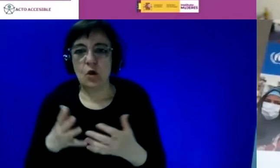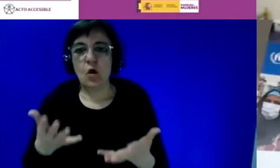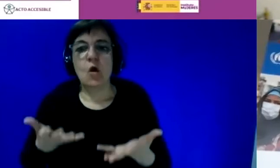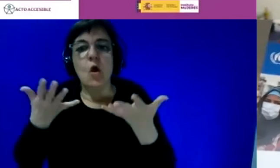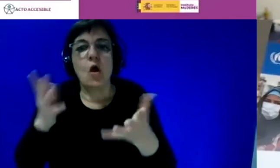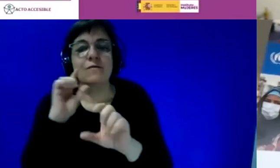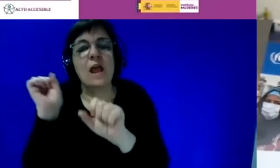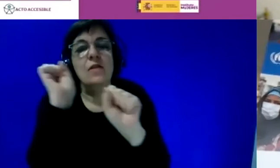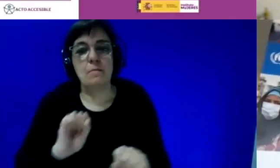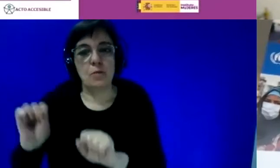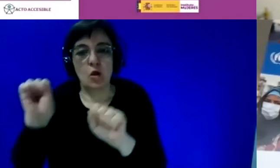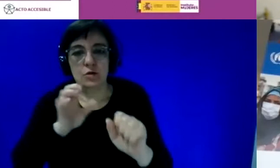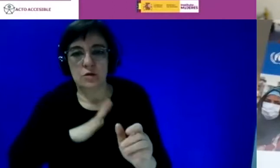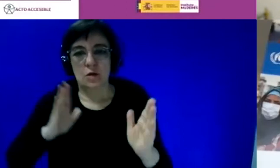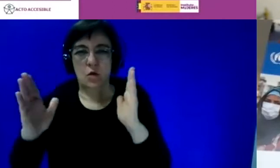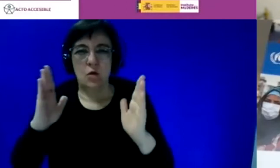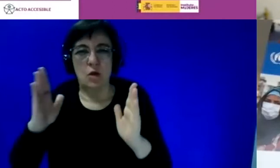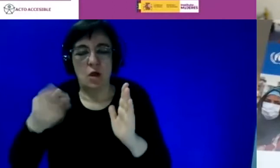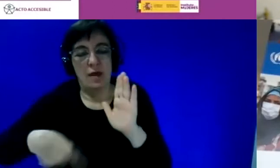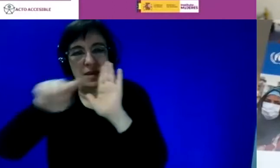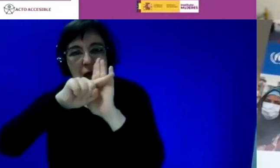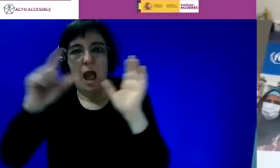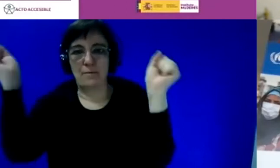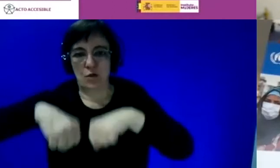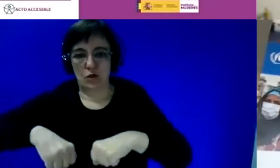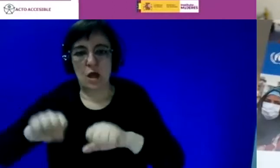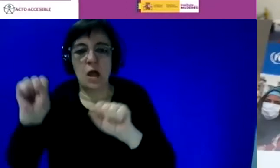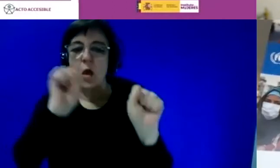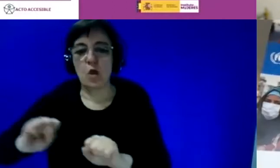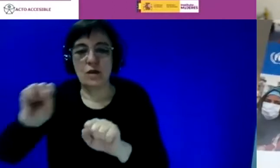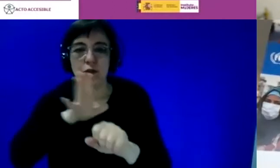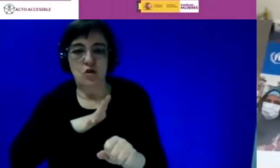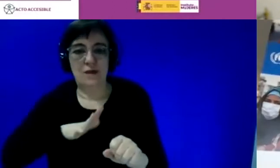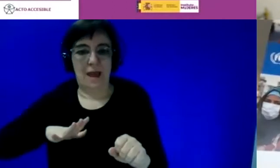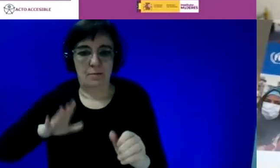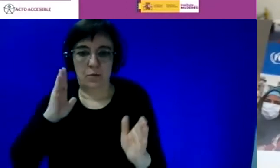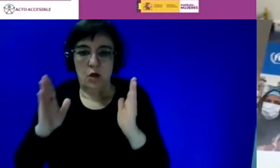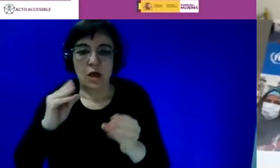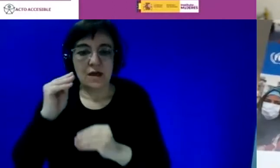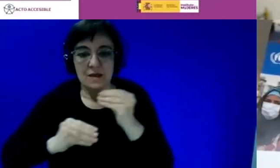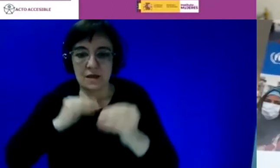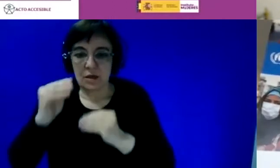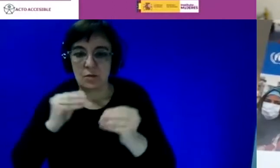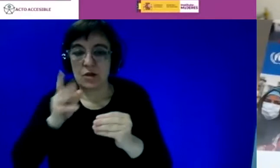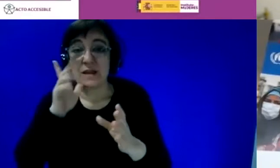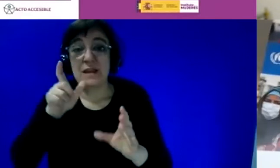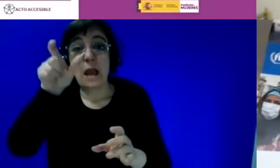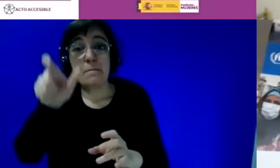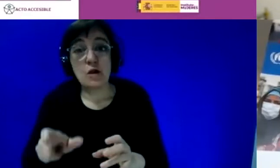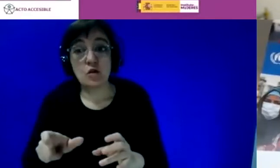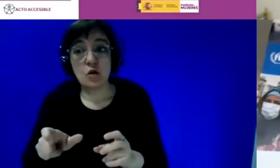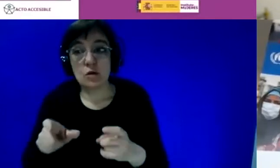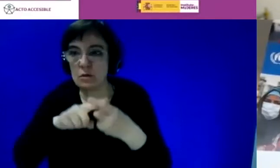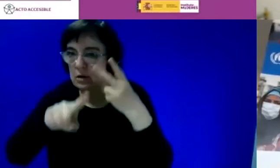directive, and that it will now be used to ensure that those people with, among others, of course, but people with disabilities as